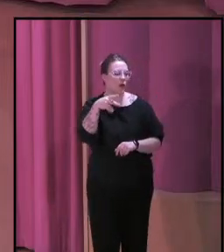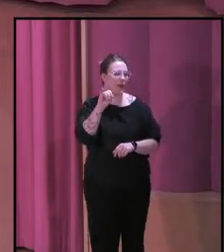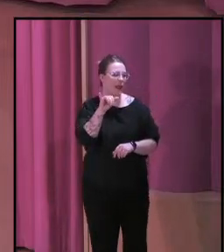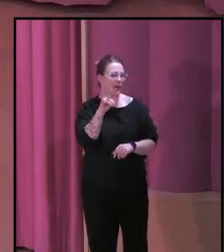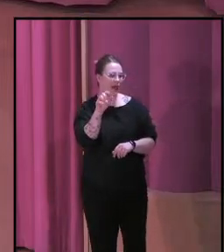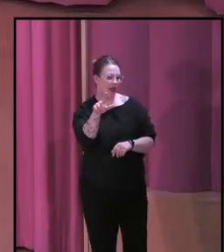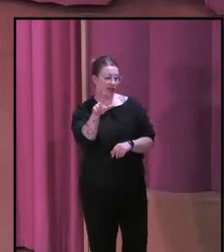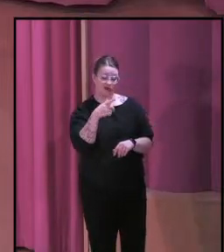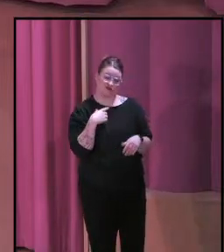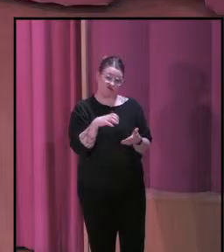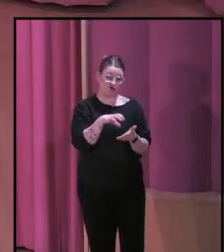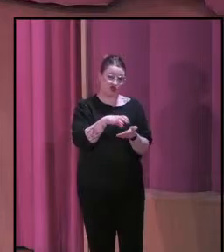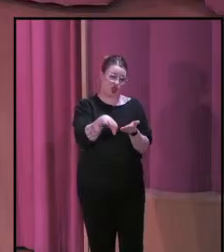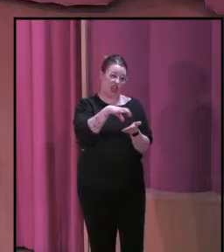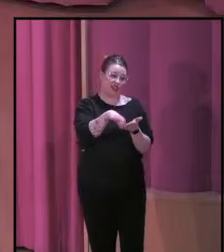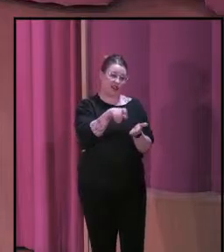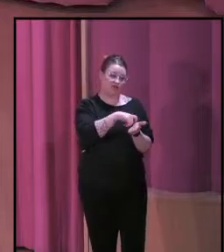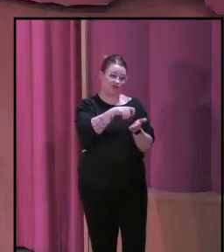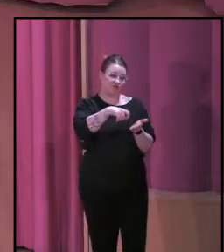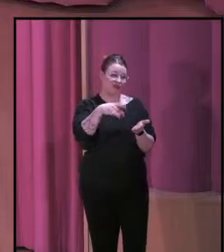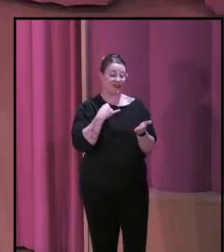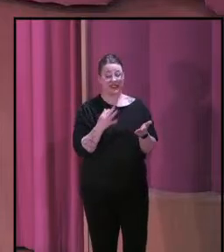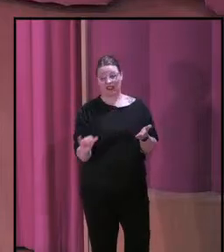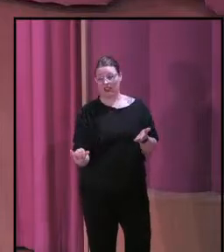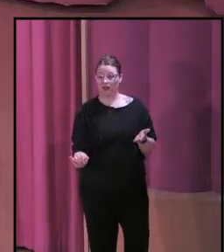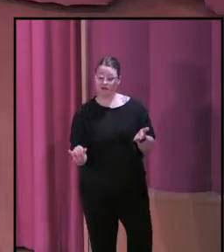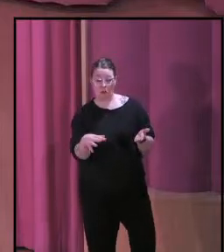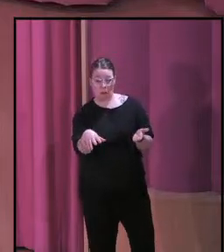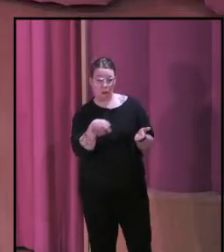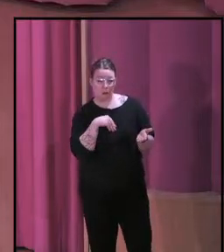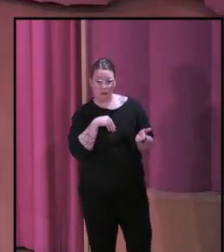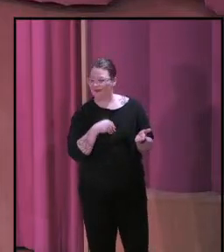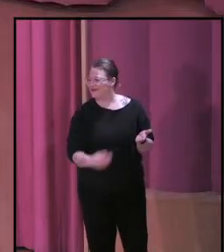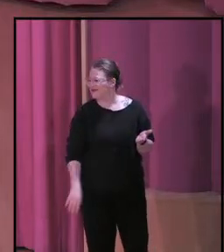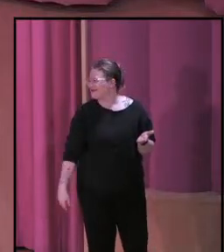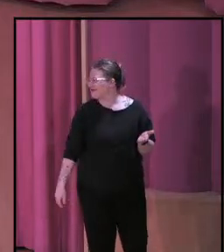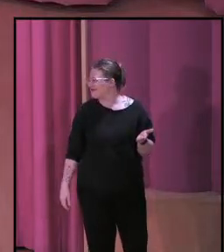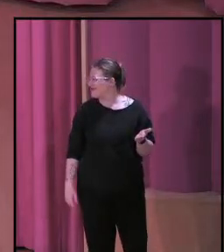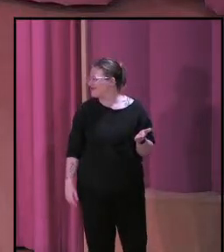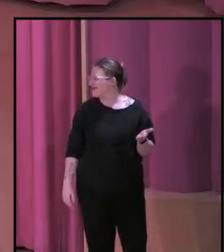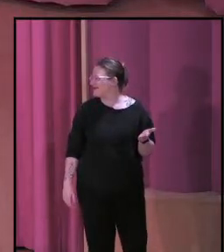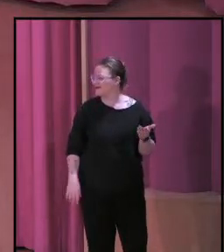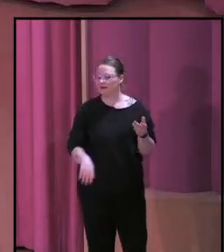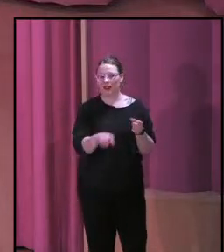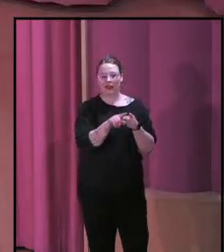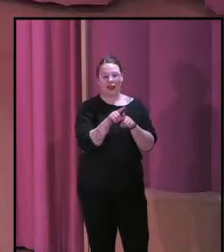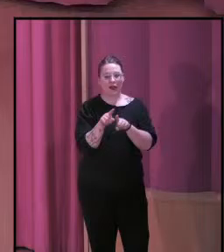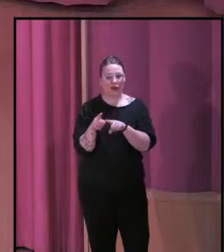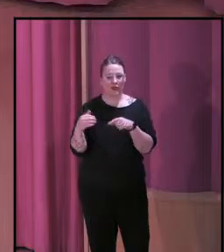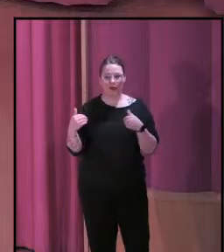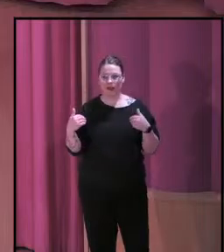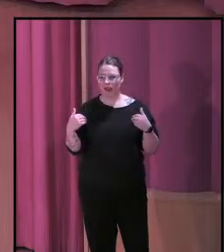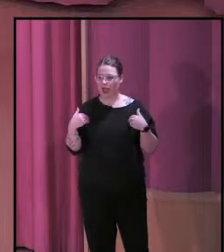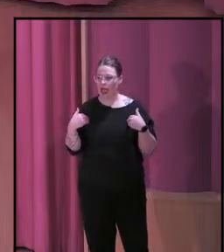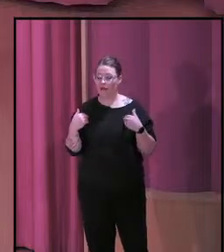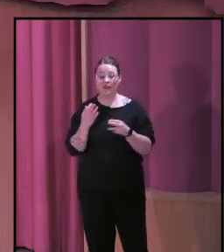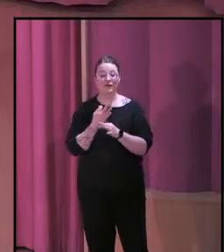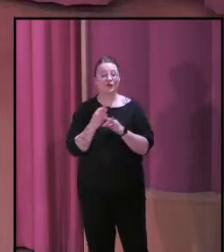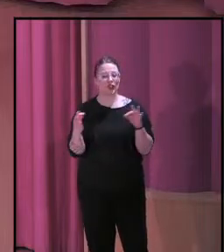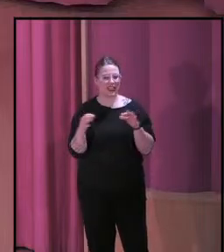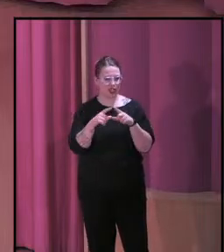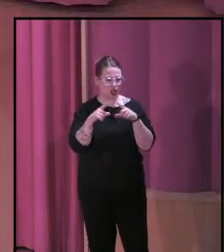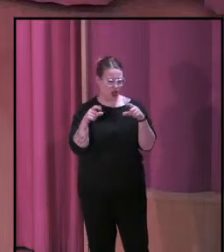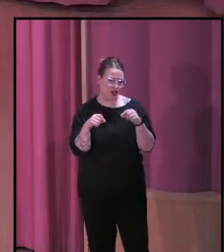checks if you're still rocking that out. So that's right in back. I also have free trading cards, so you don't have to spend any money to have a